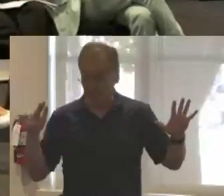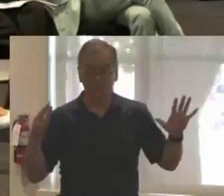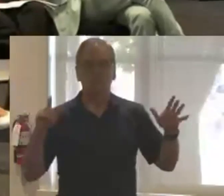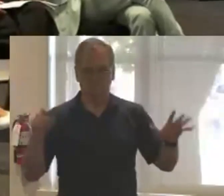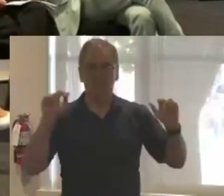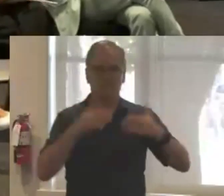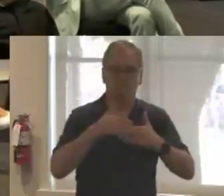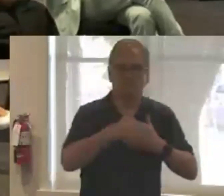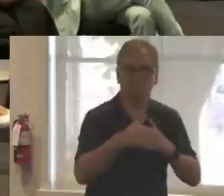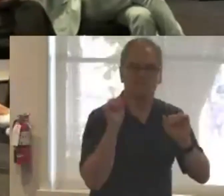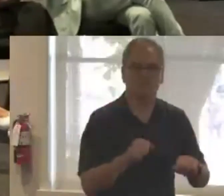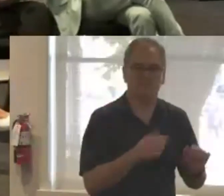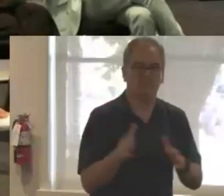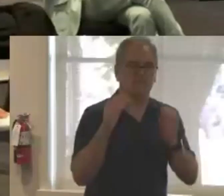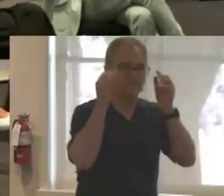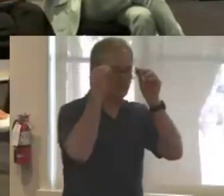Mijan?